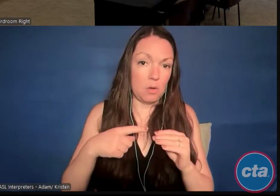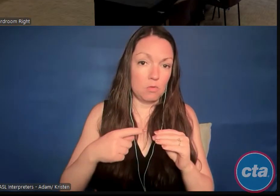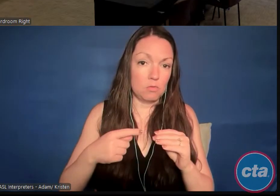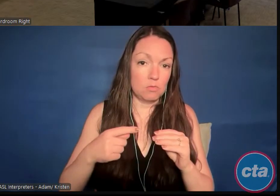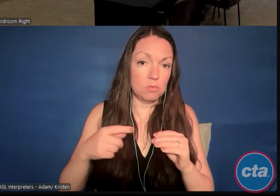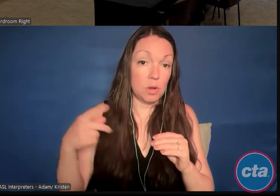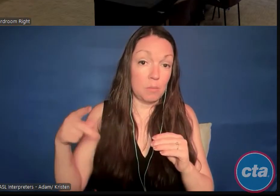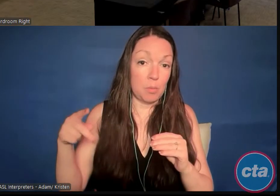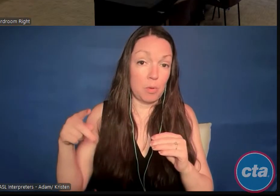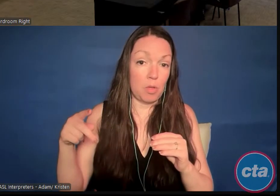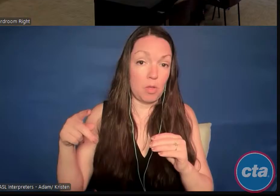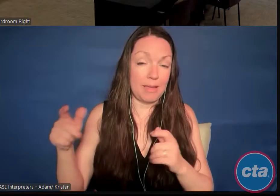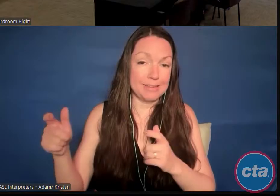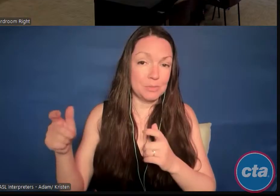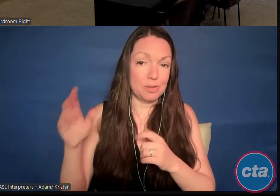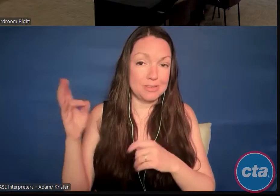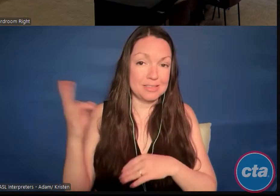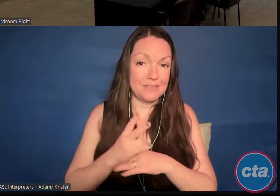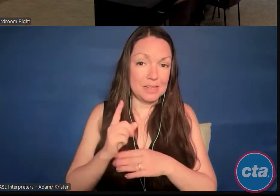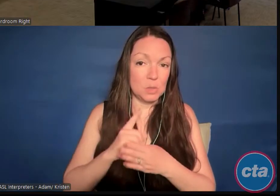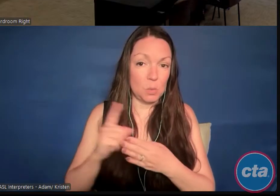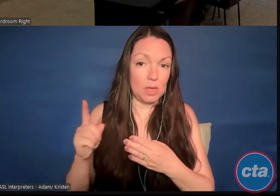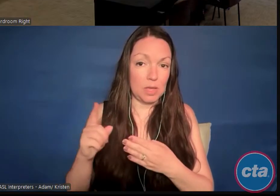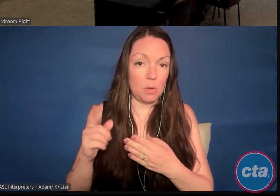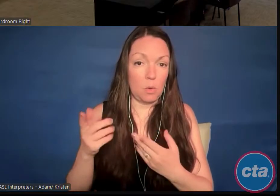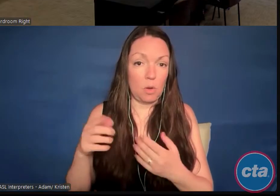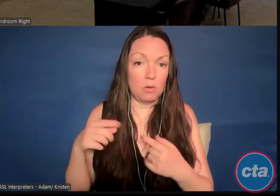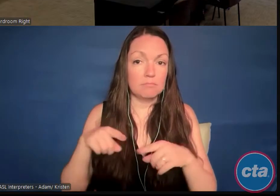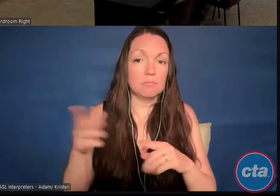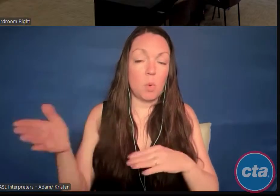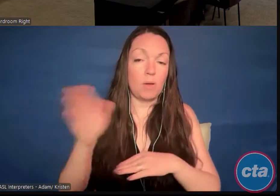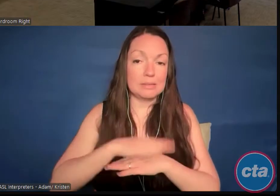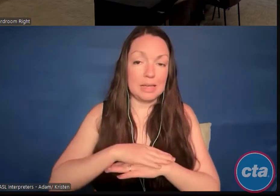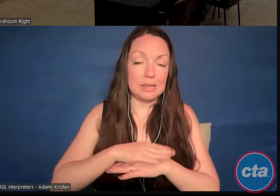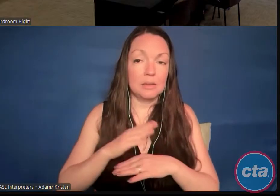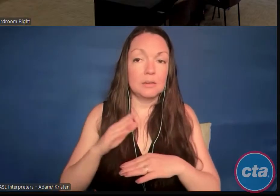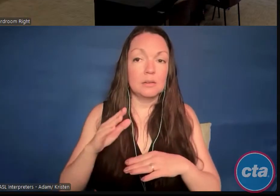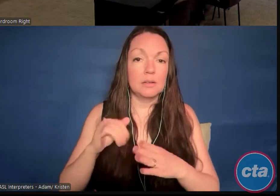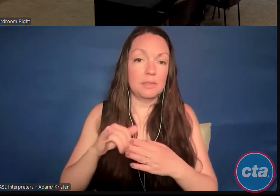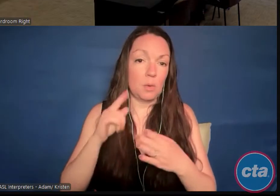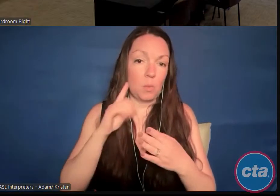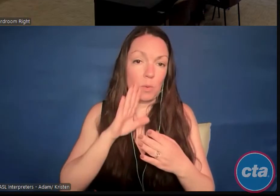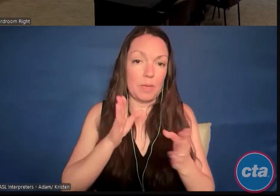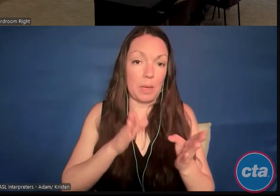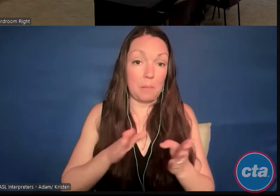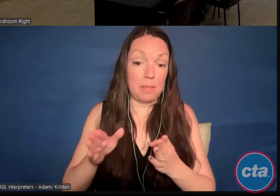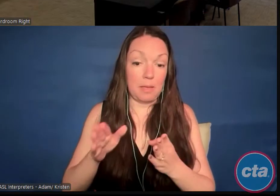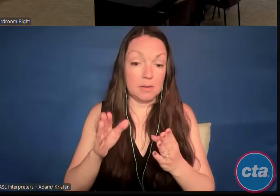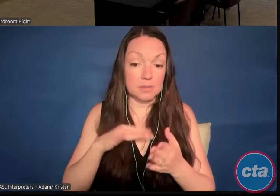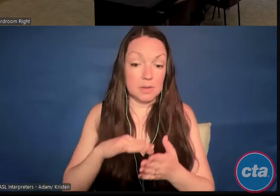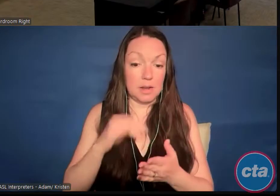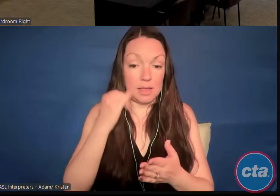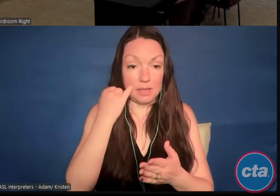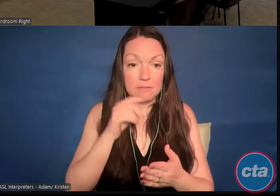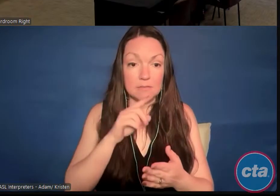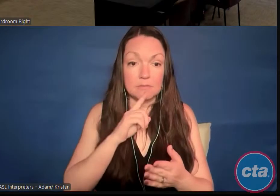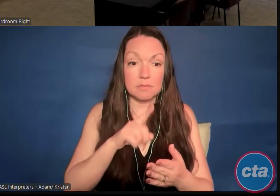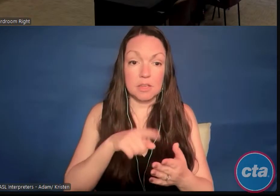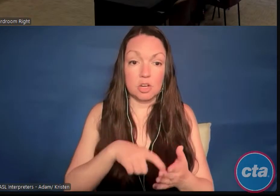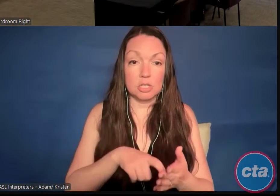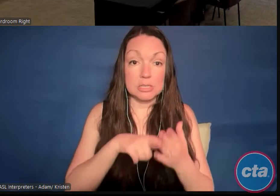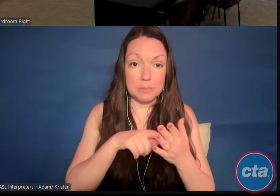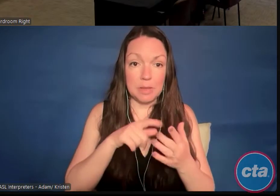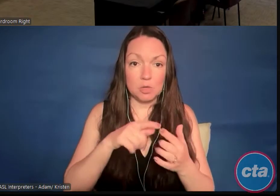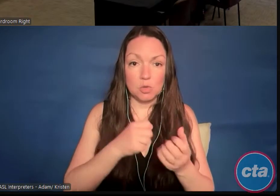purple as an express 7 days a week or through the base of the day or things like that really is a planning study of, is there demand for it that could support